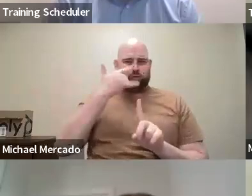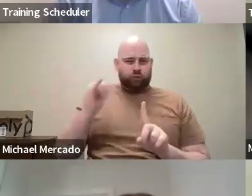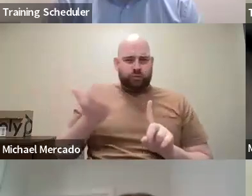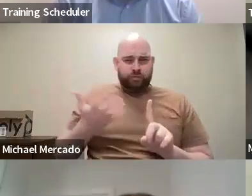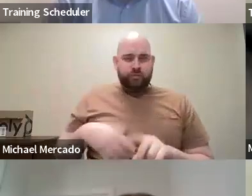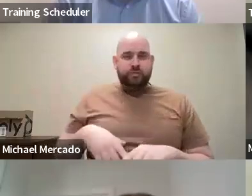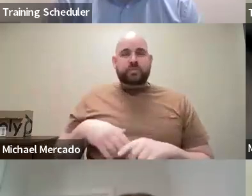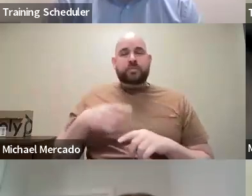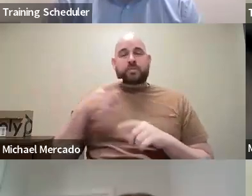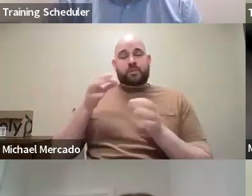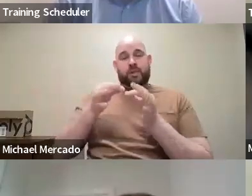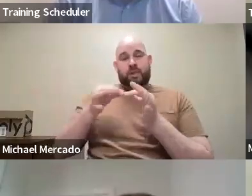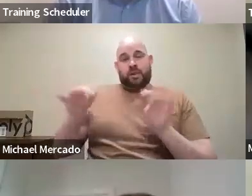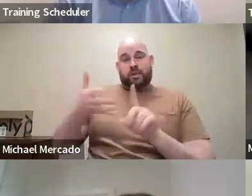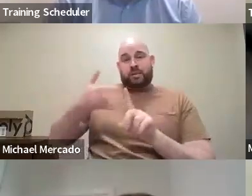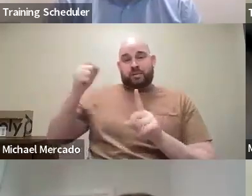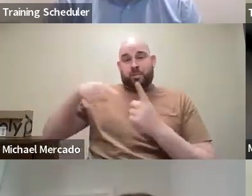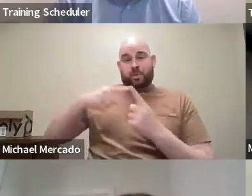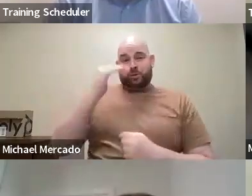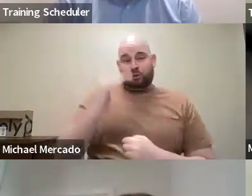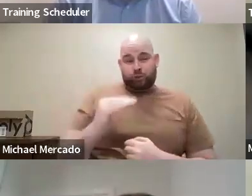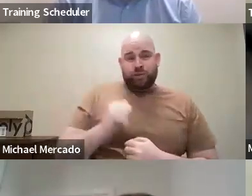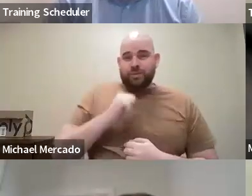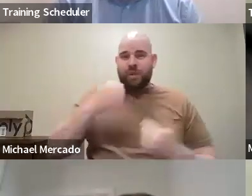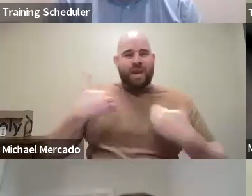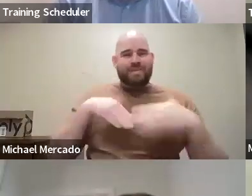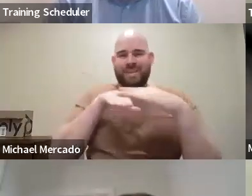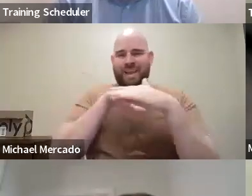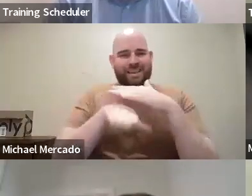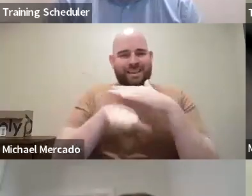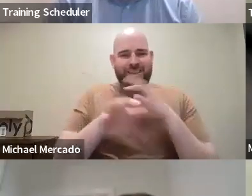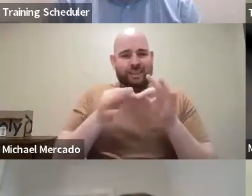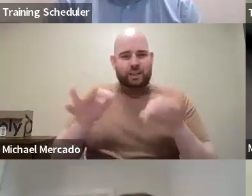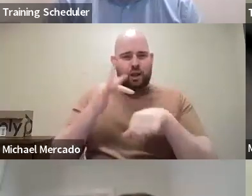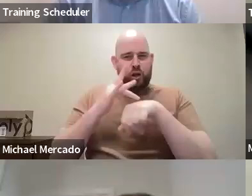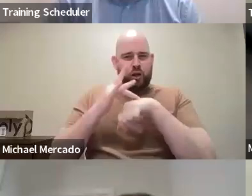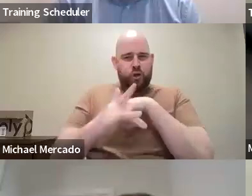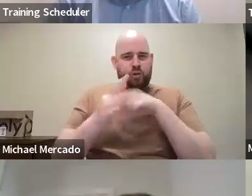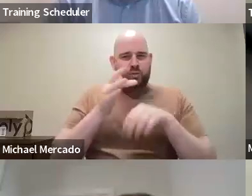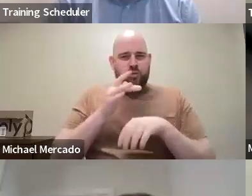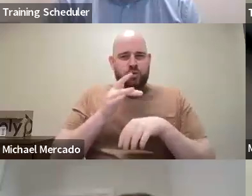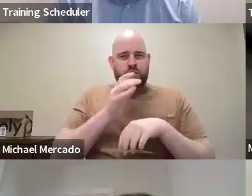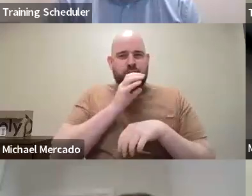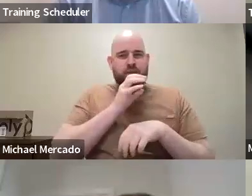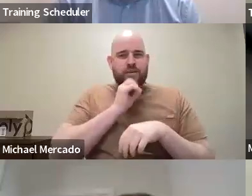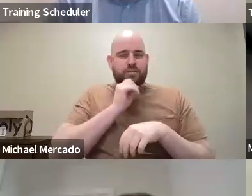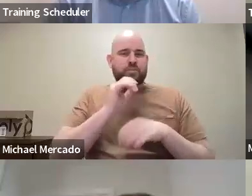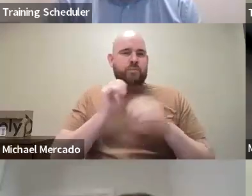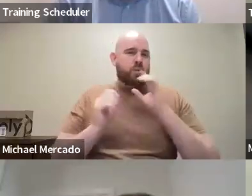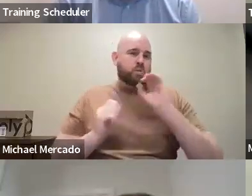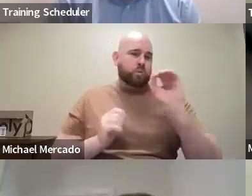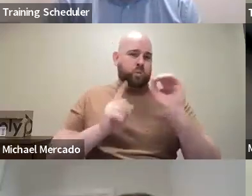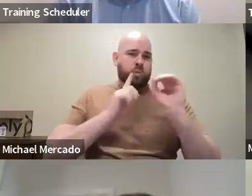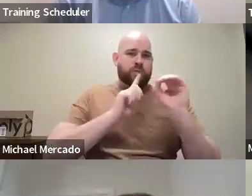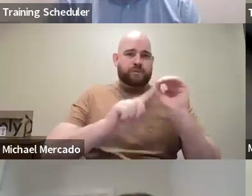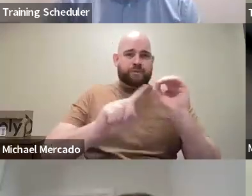So now what exactly is language deprivation? So language deprivation is when a child does not have access to language